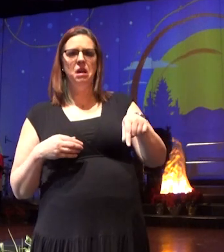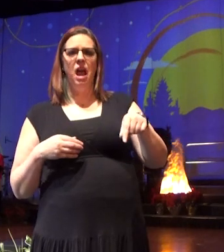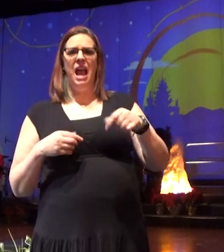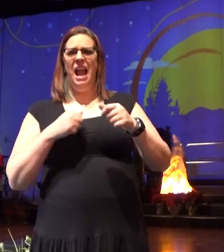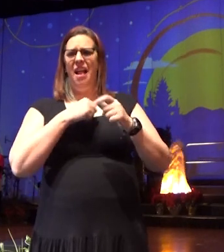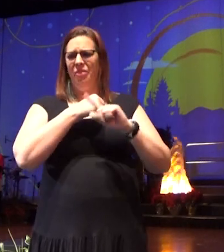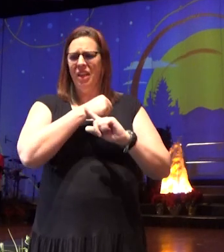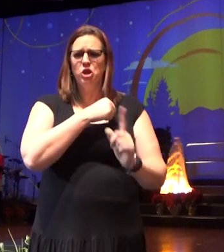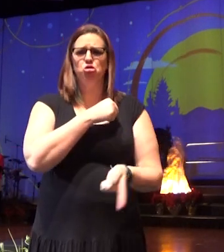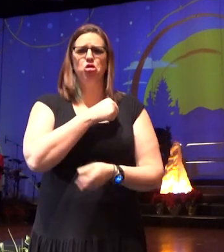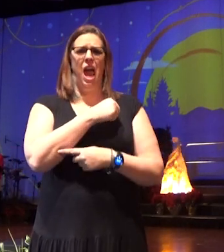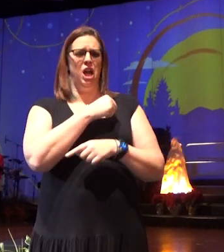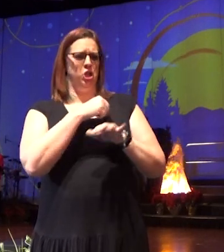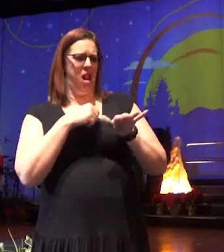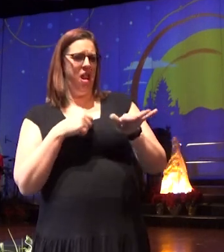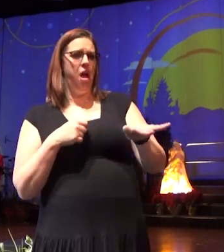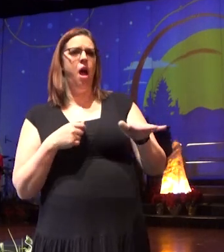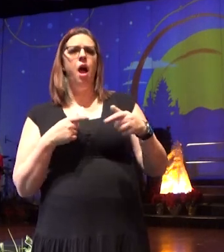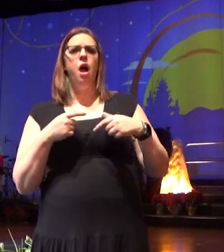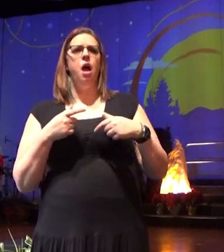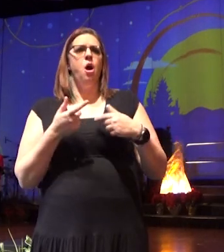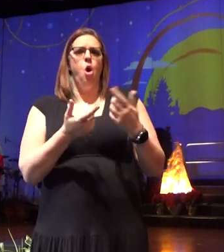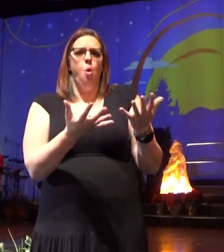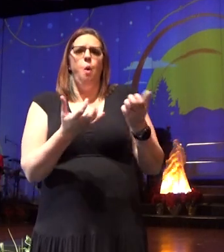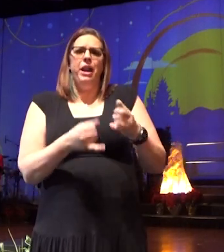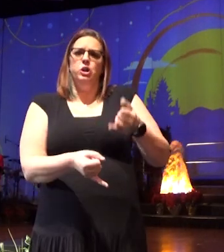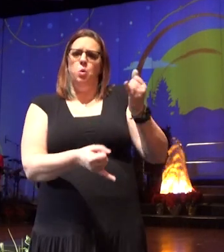lives. And he would bring them to his center.